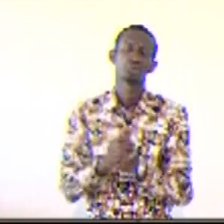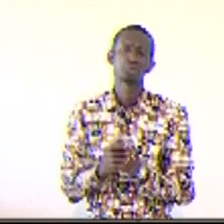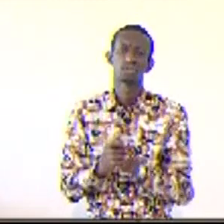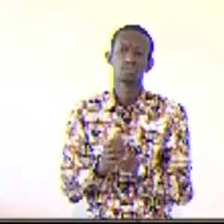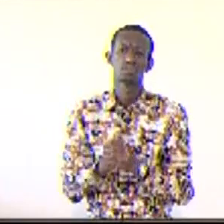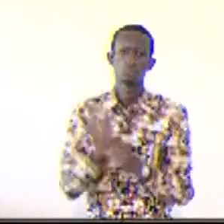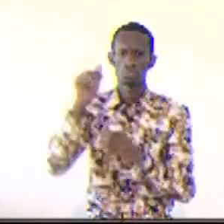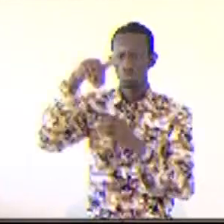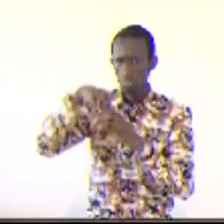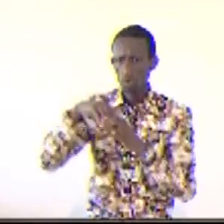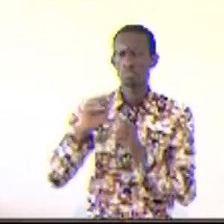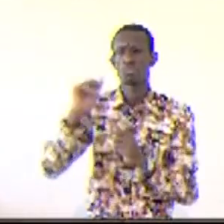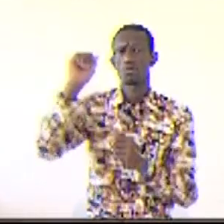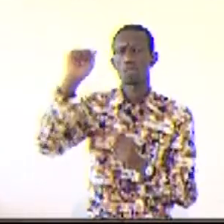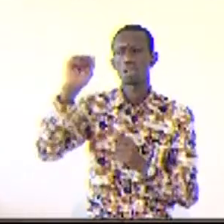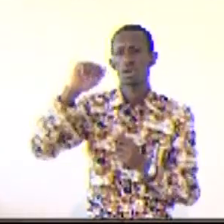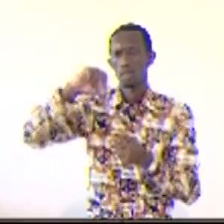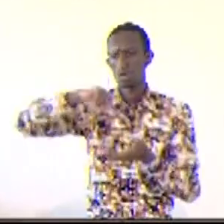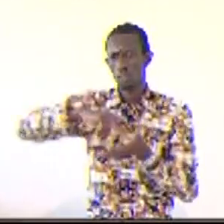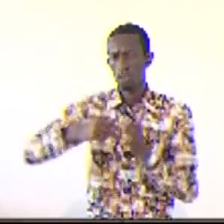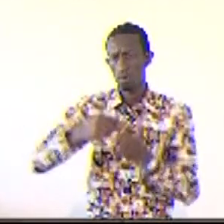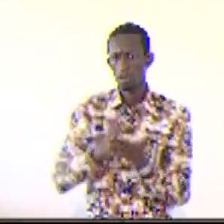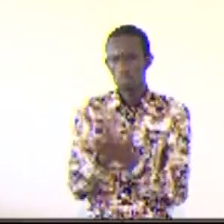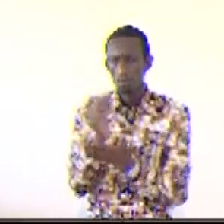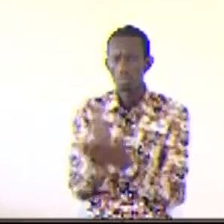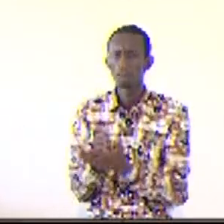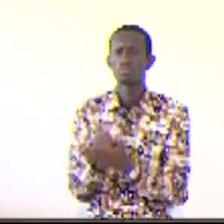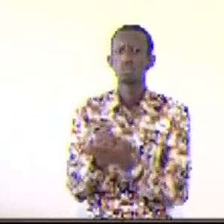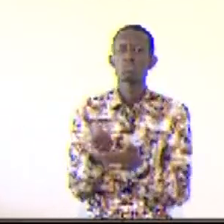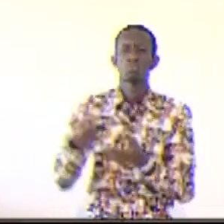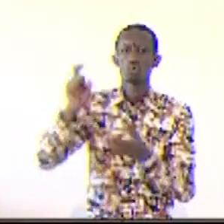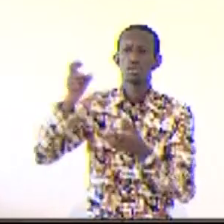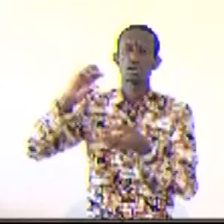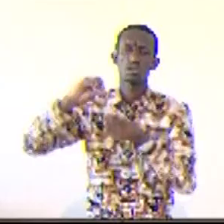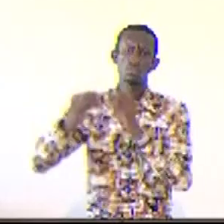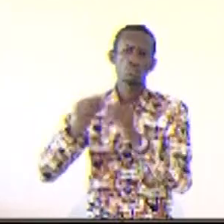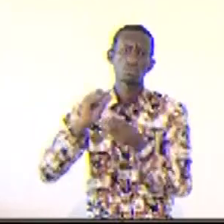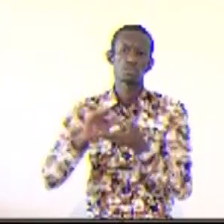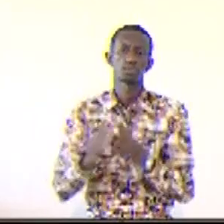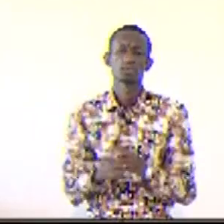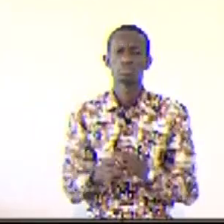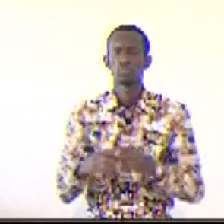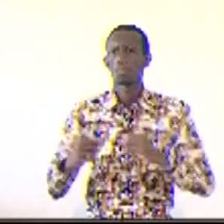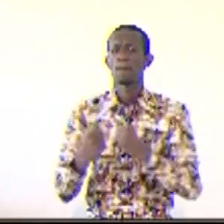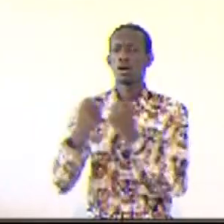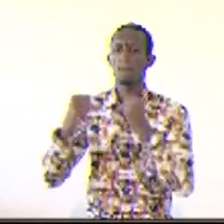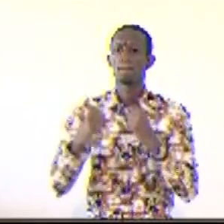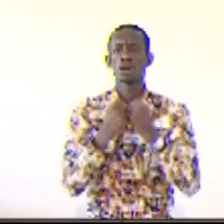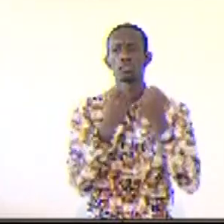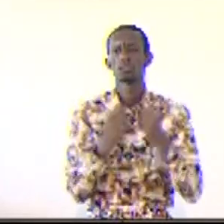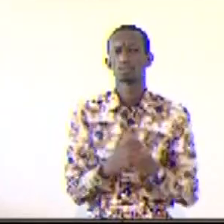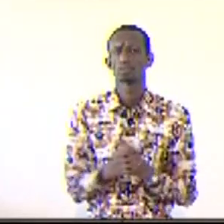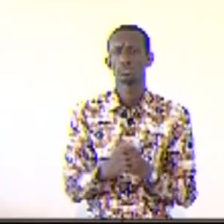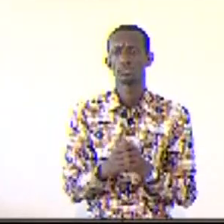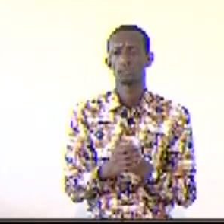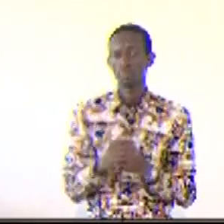within A because of increase in the number of particles that are combining, hitting one another. When